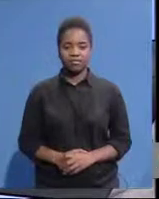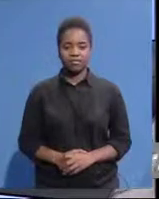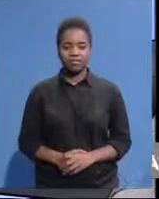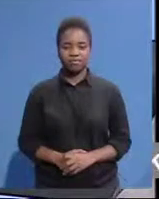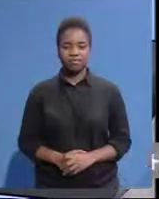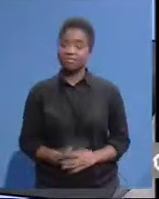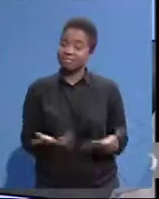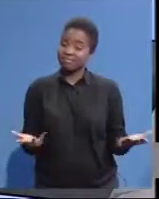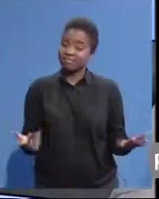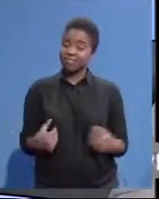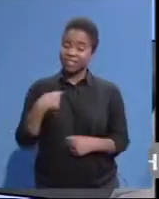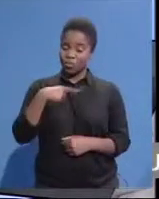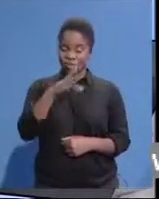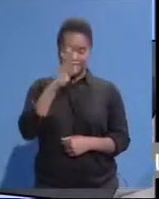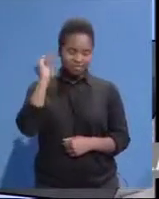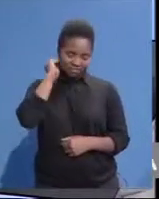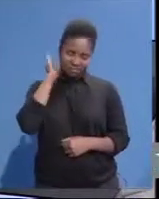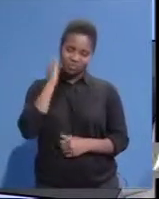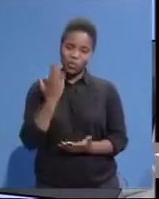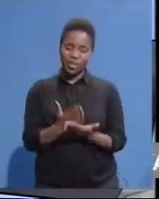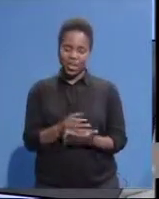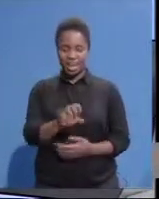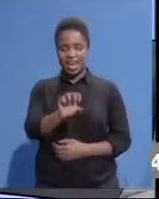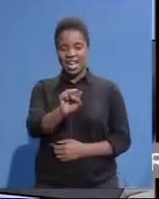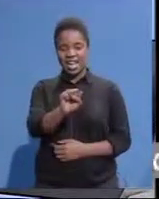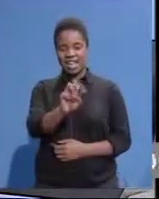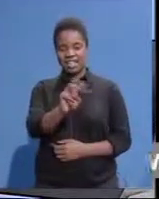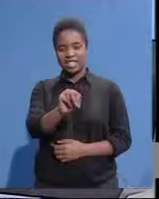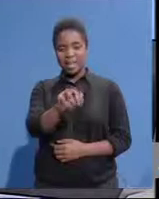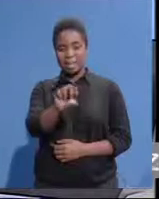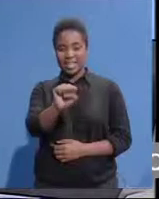If you want to share your memory with us, SMS SABC to